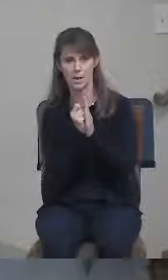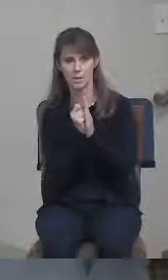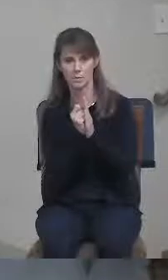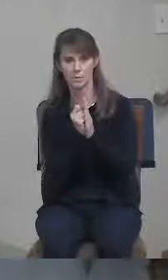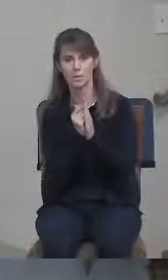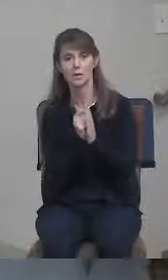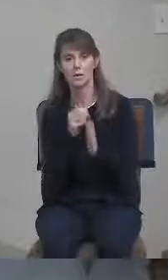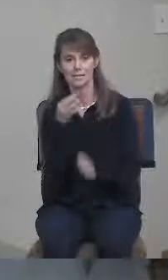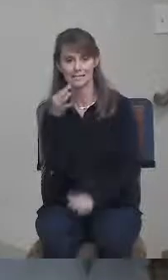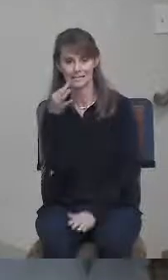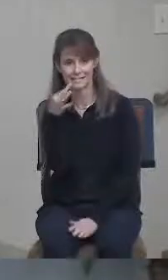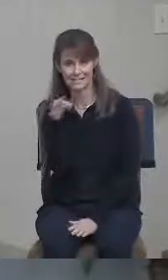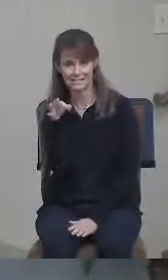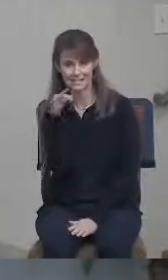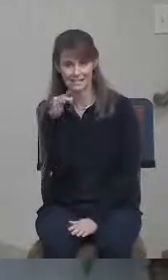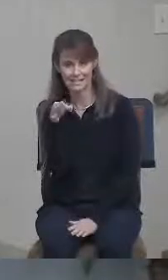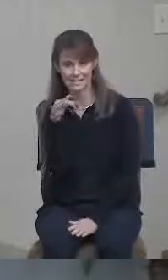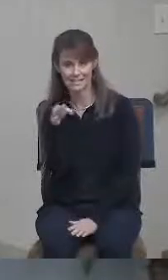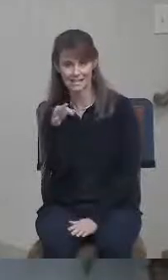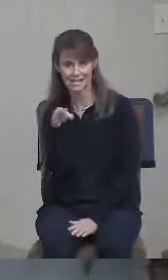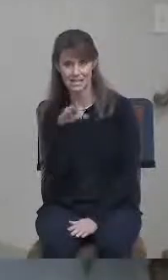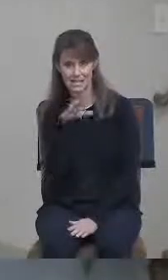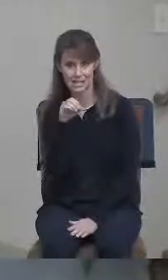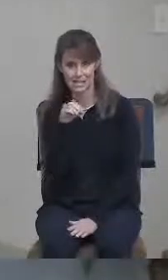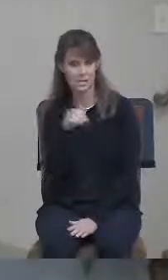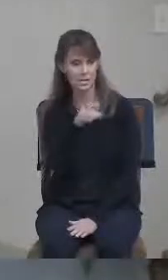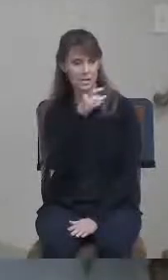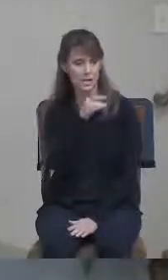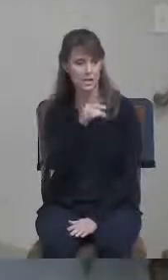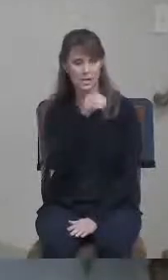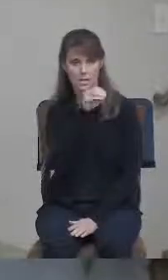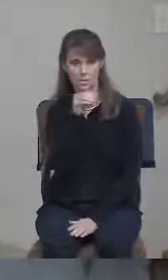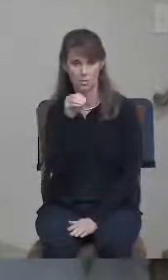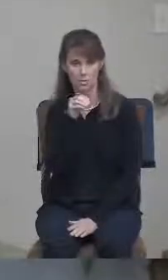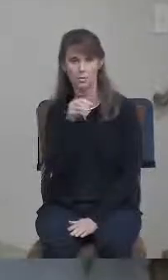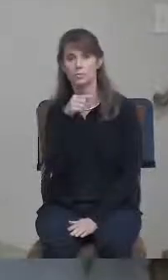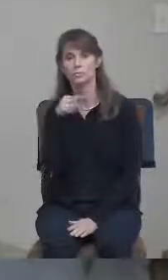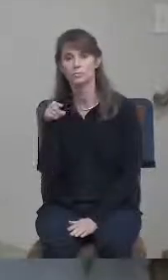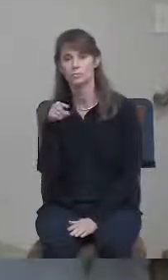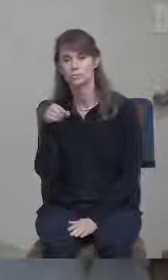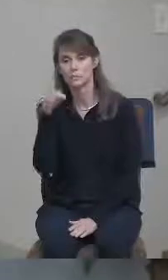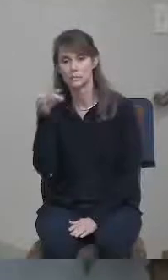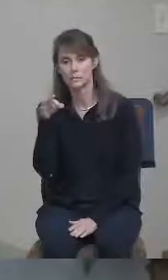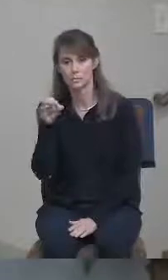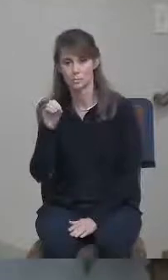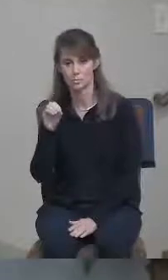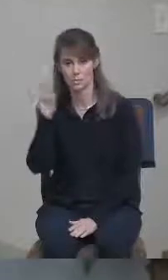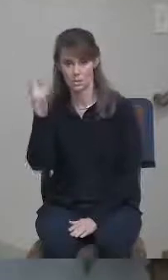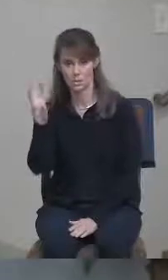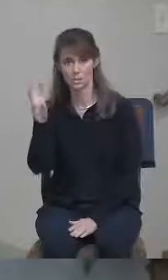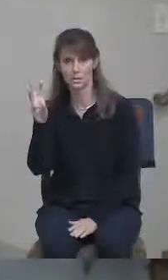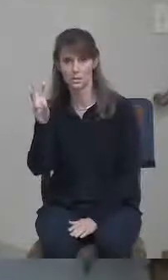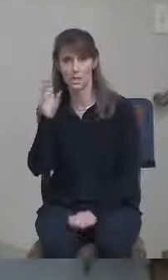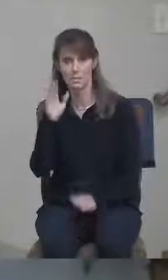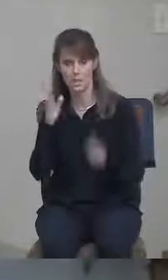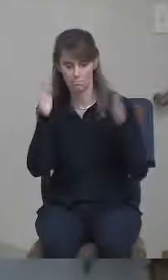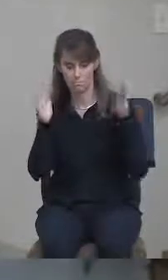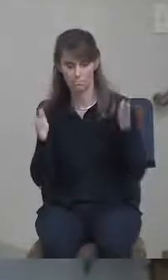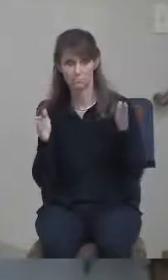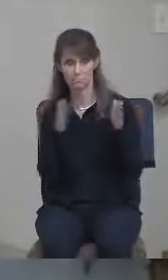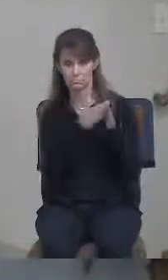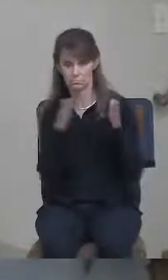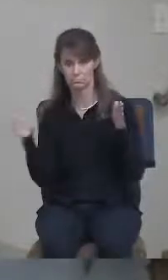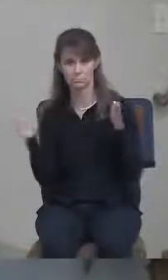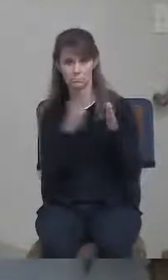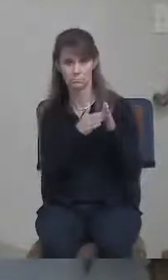century. From 1800 to 1906 will be the time frame that we will